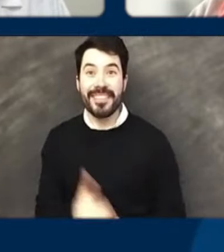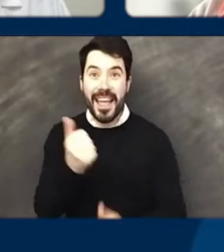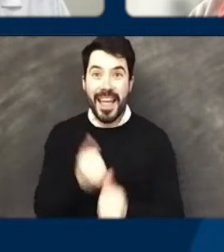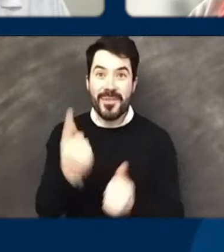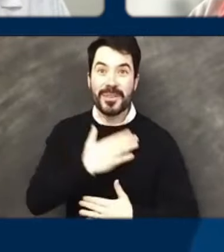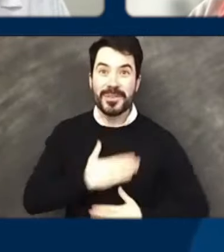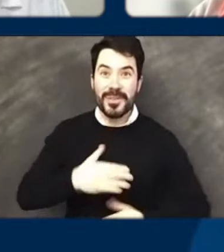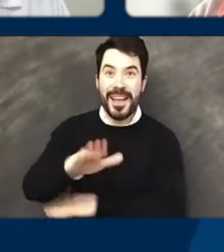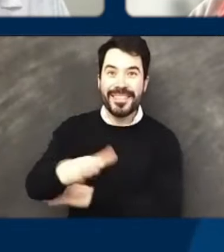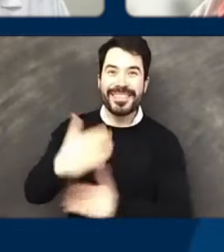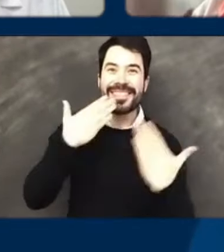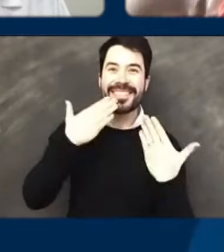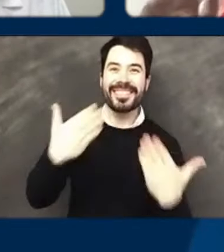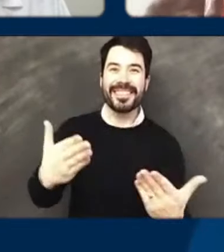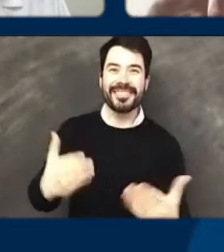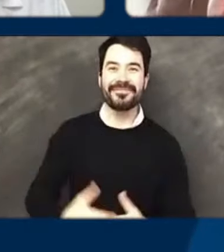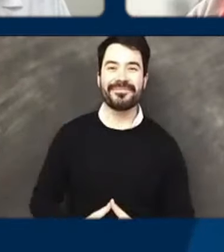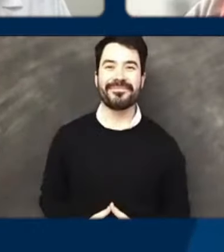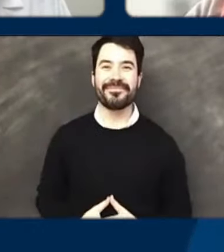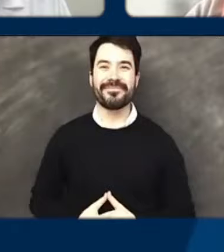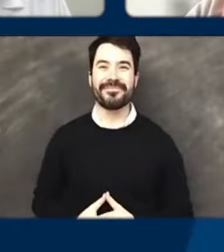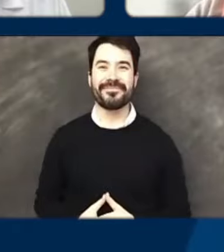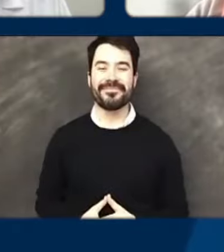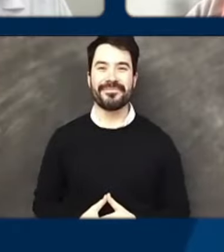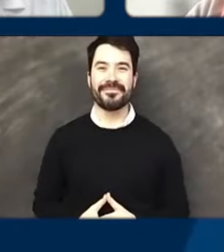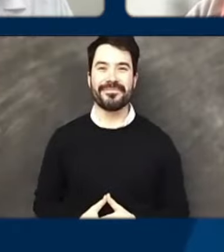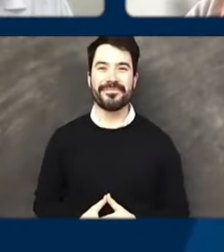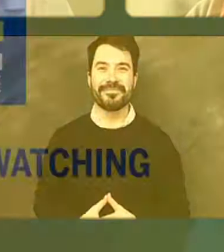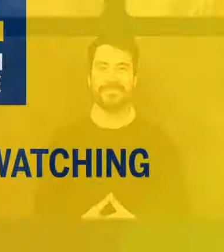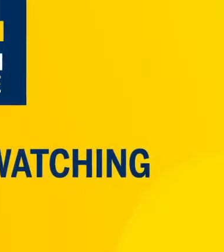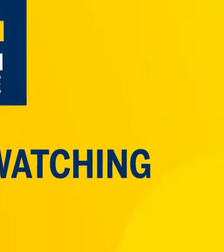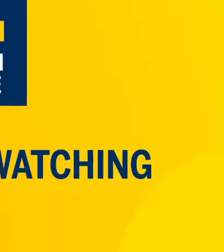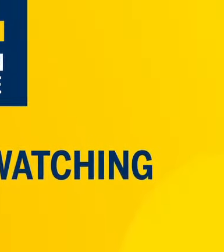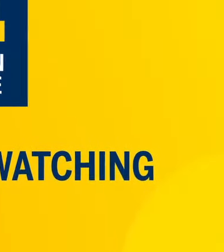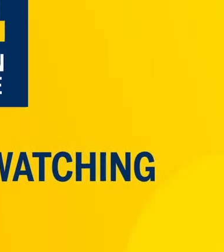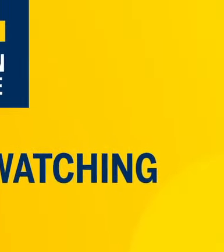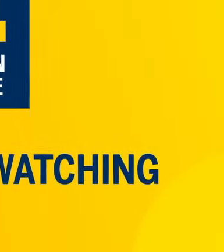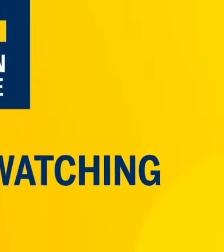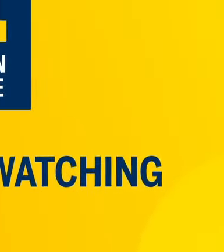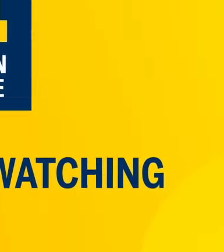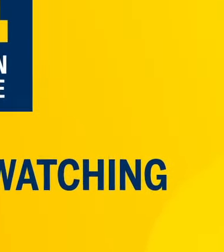everybody have a good afternoon. Thank you. Thank you so much.